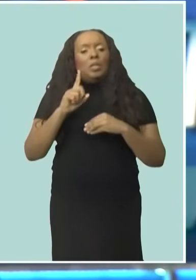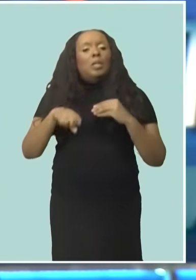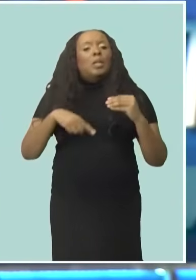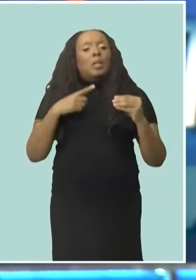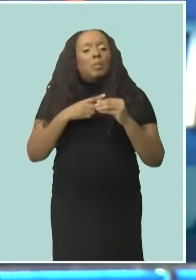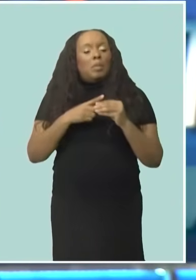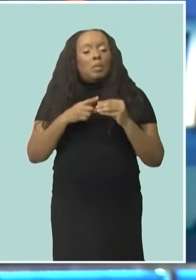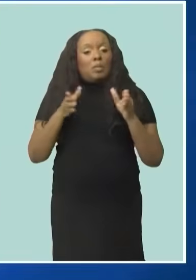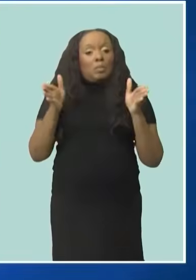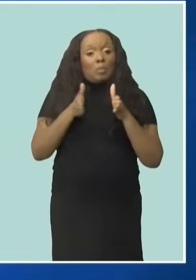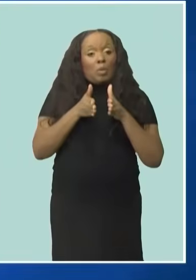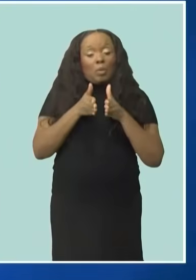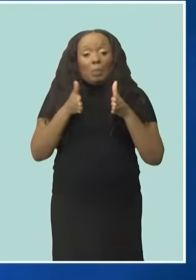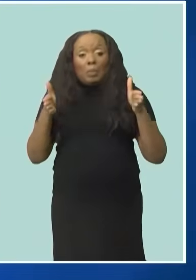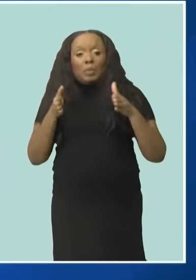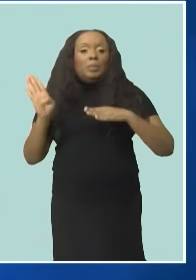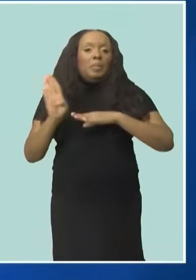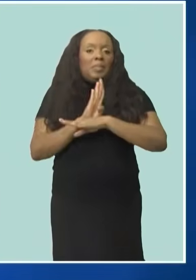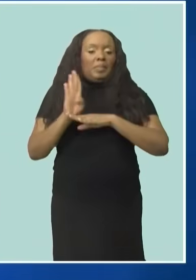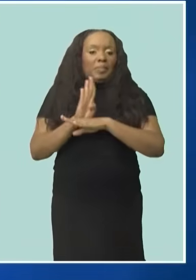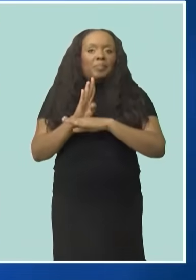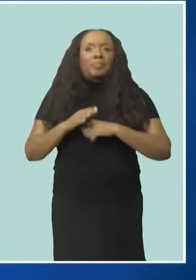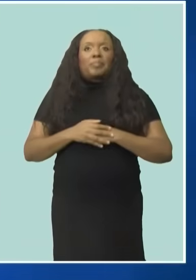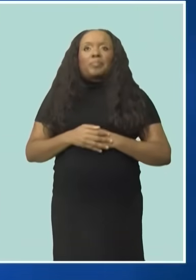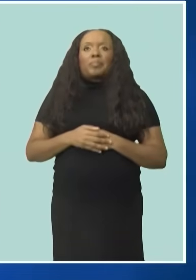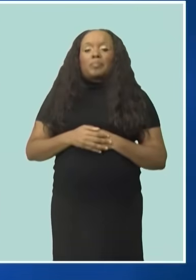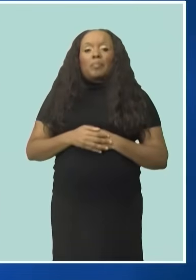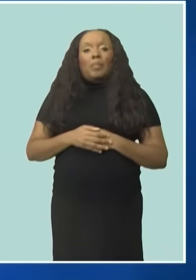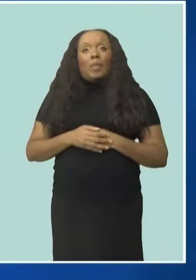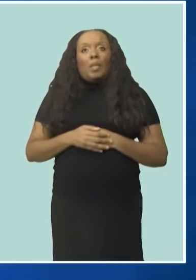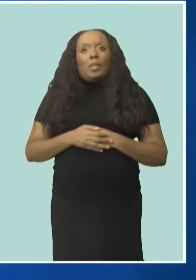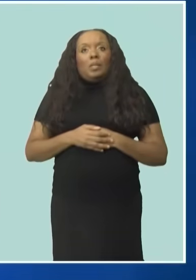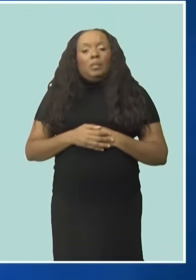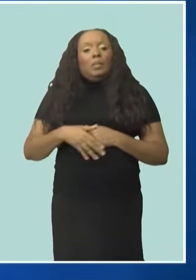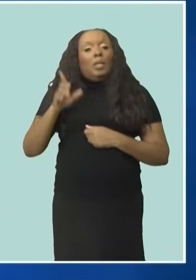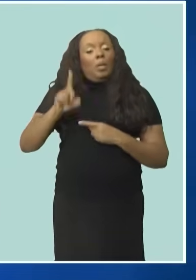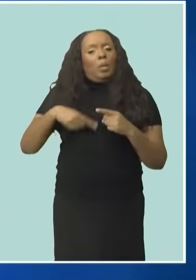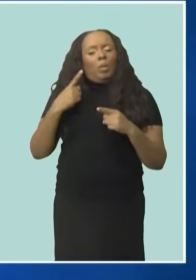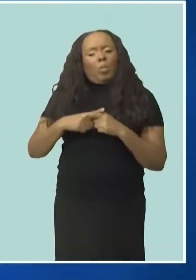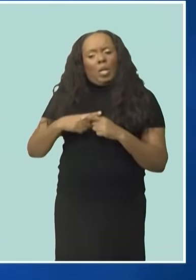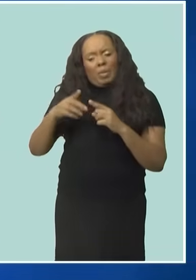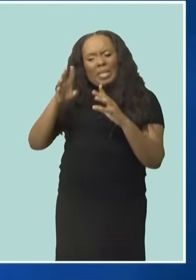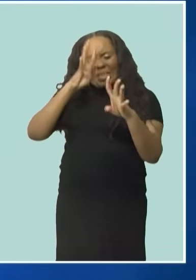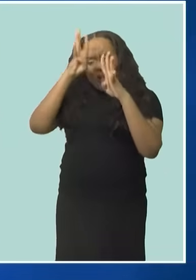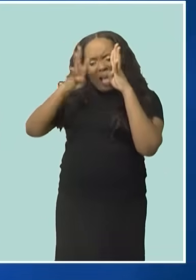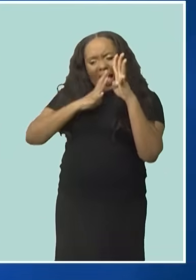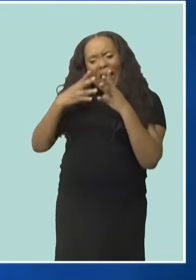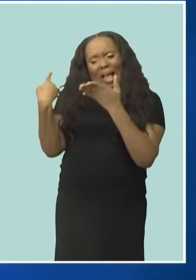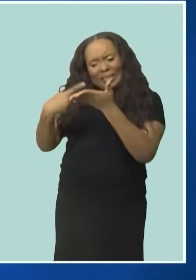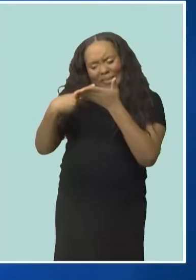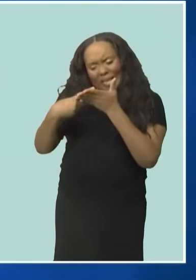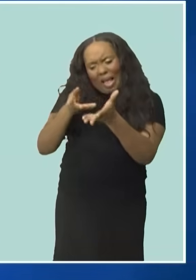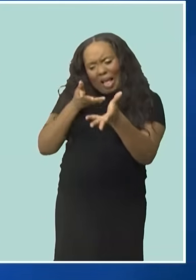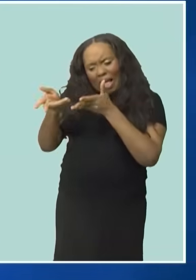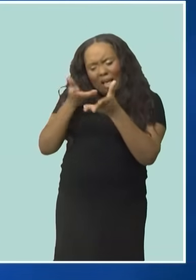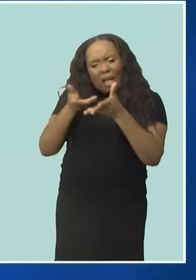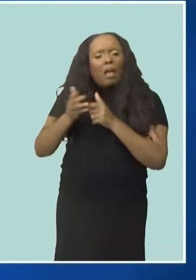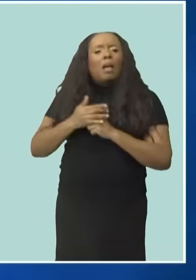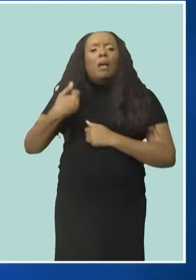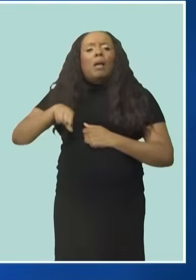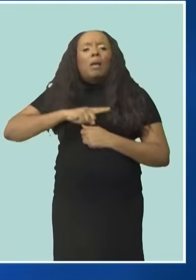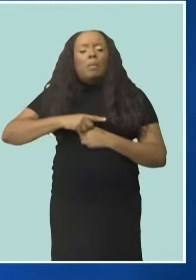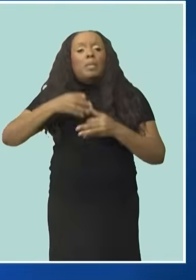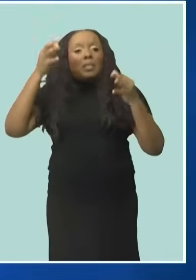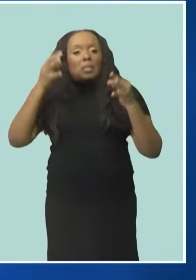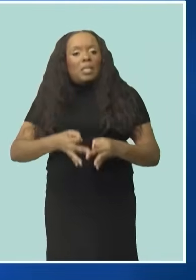matters. Reaffirm them and then execute on that need for tailored support to SMEs, especially in small island developing